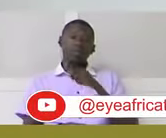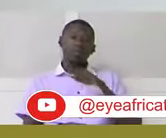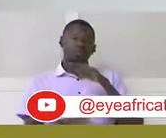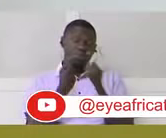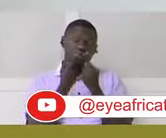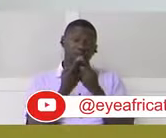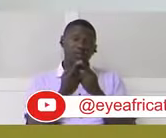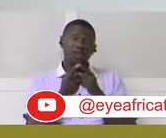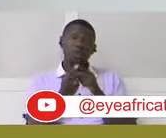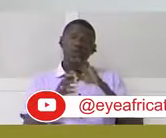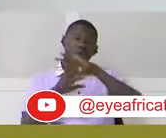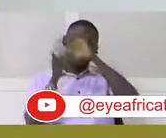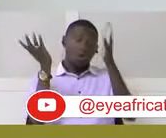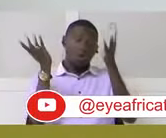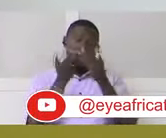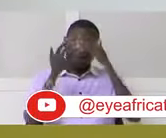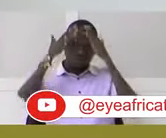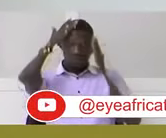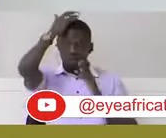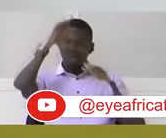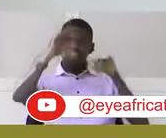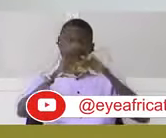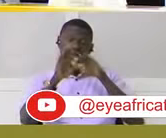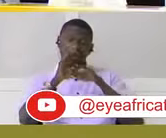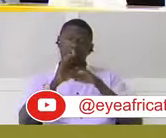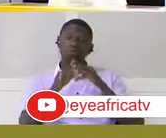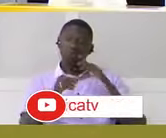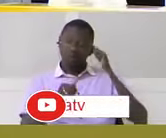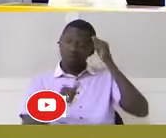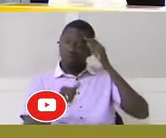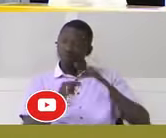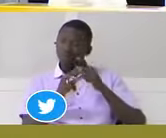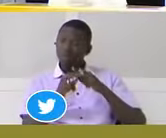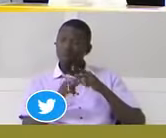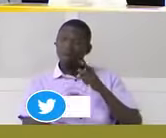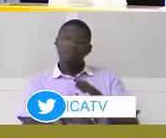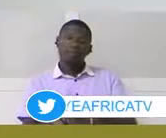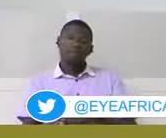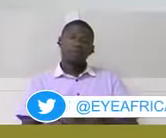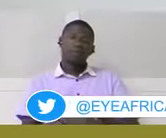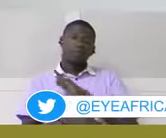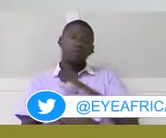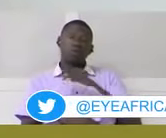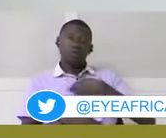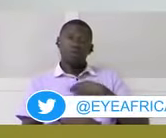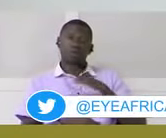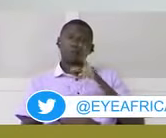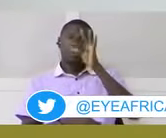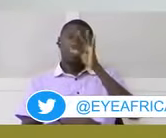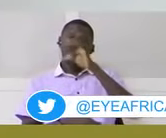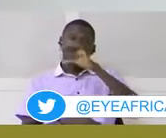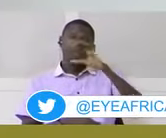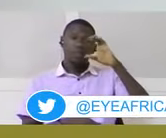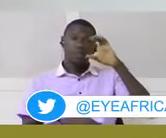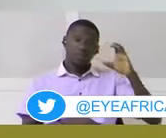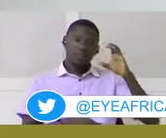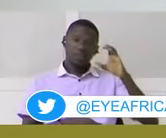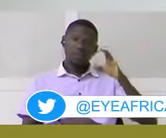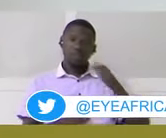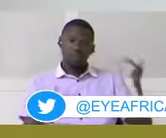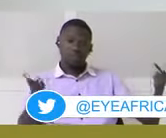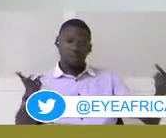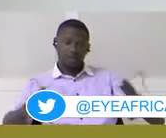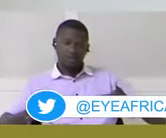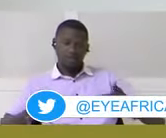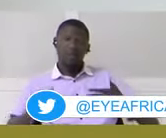me yalon ko sojaru bunda be nimukulal ya me yalon ko ay be sulale. We want the TRRC to invite. Na fidel TRRC